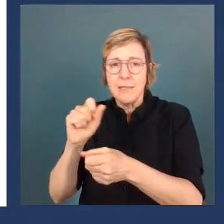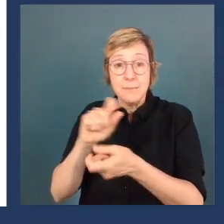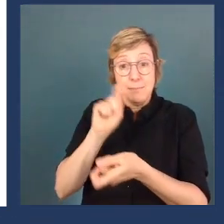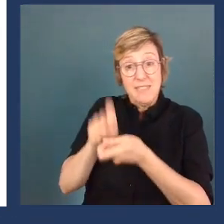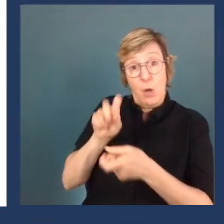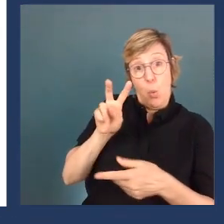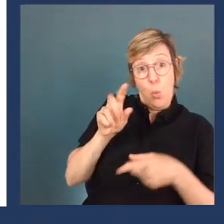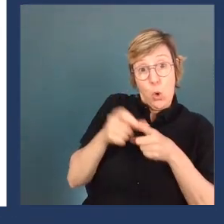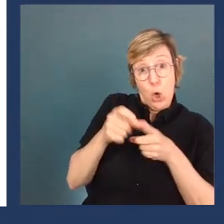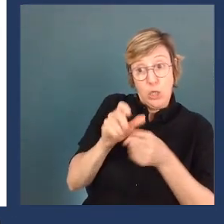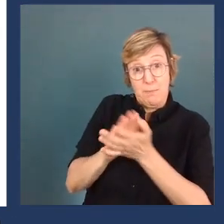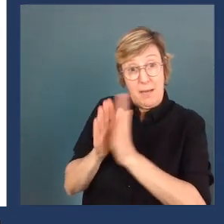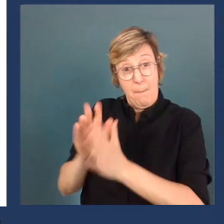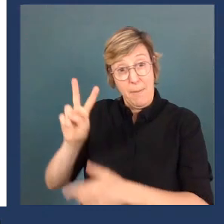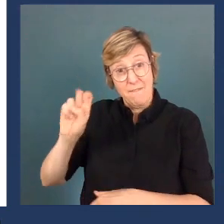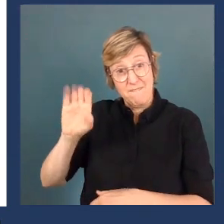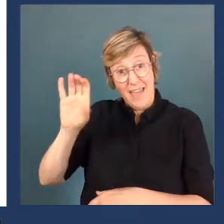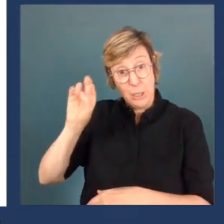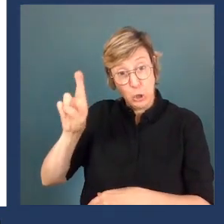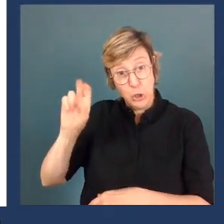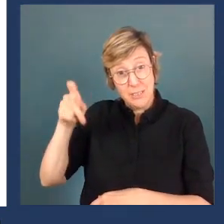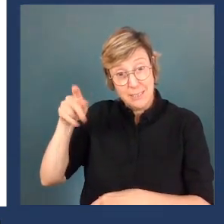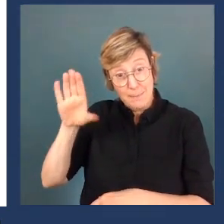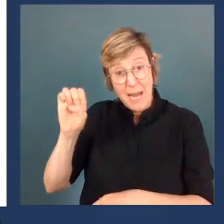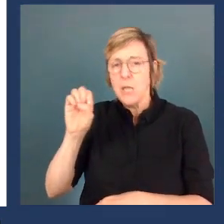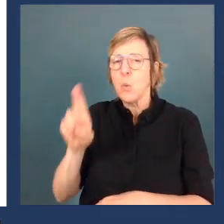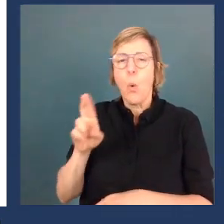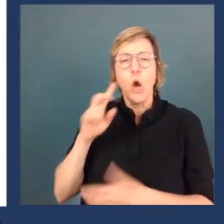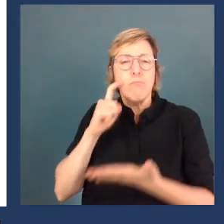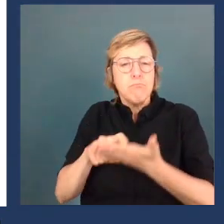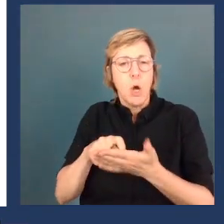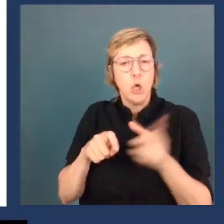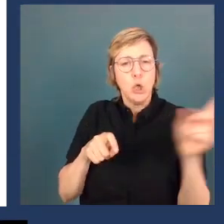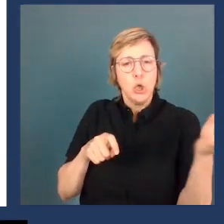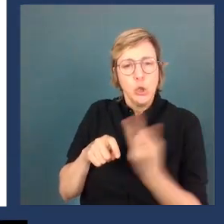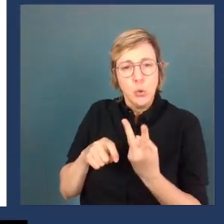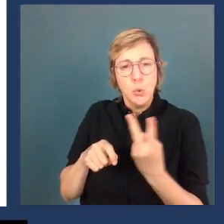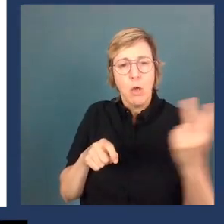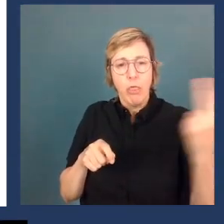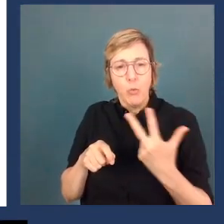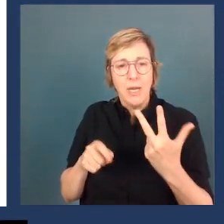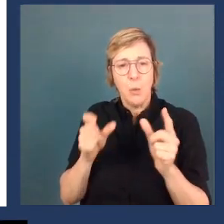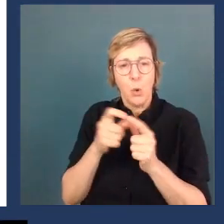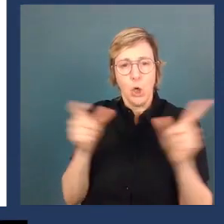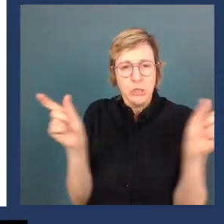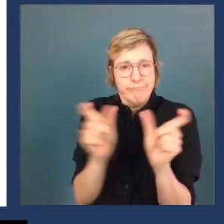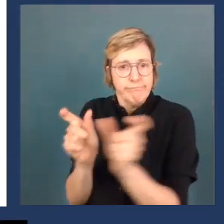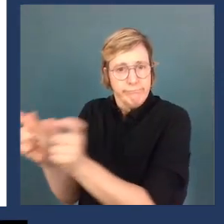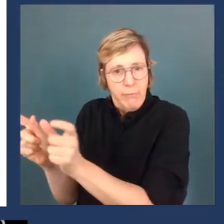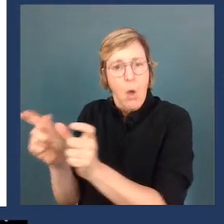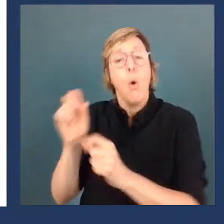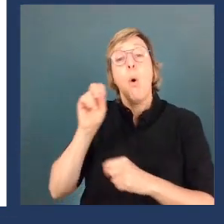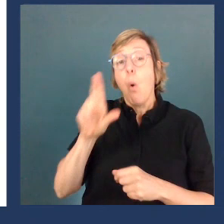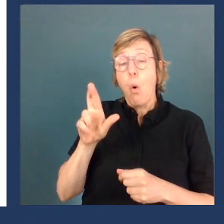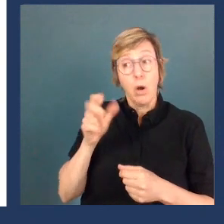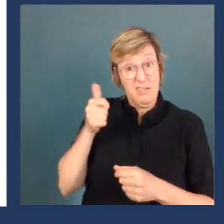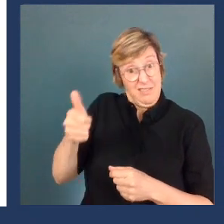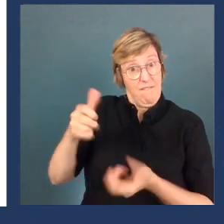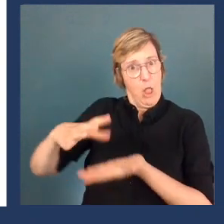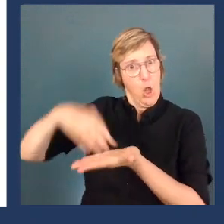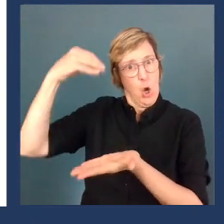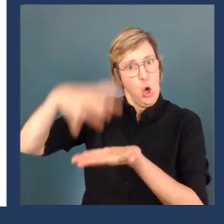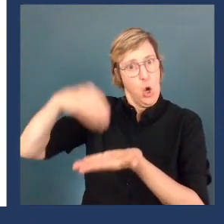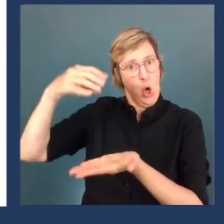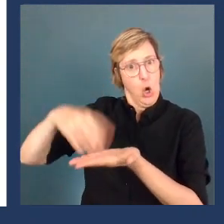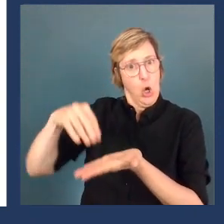or it's bigrams, which is 2 words at a time or 3 words at a time, etc. Or it's deep learning, where you don't necessarily have to explicitly